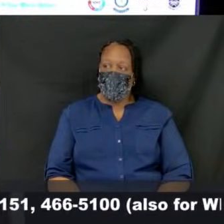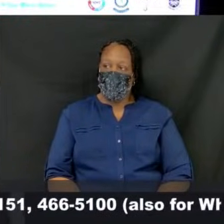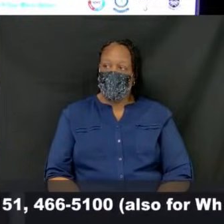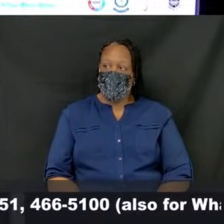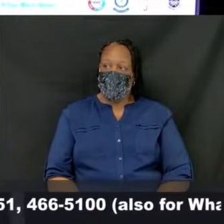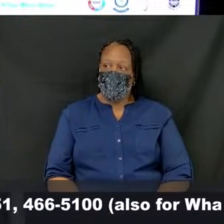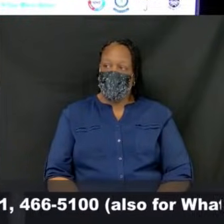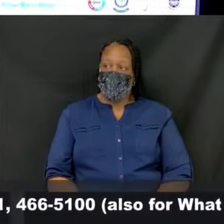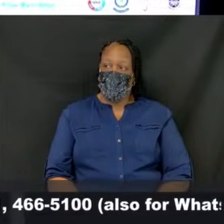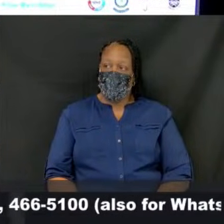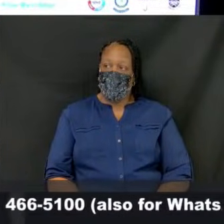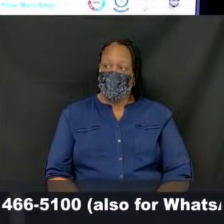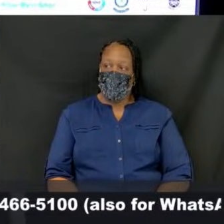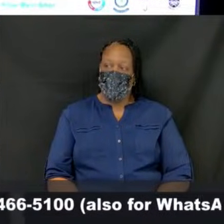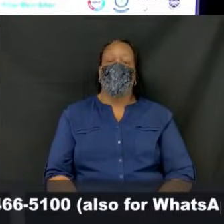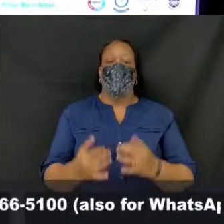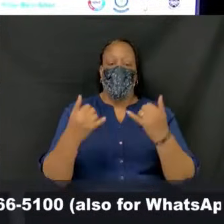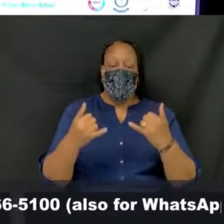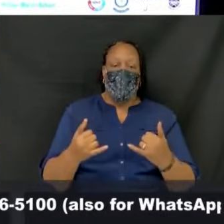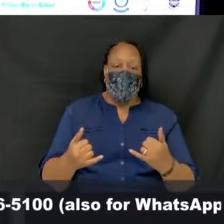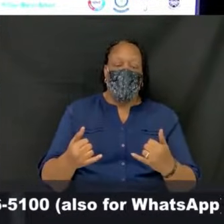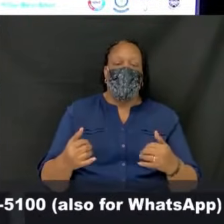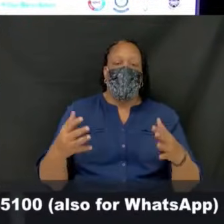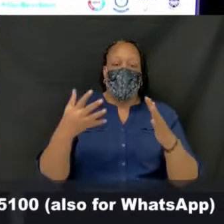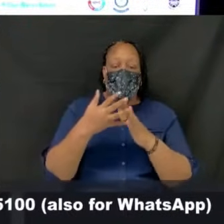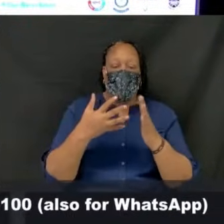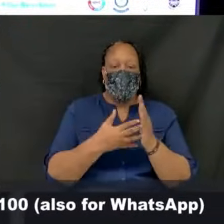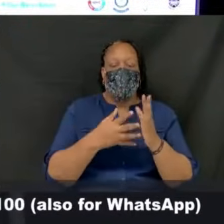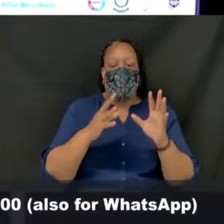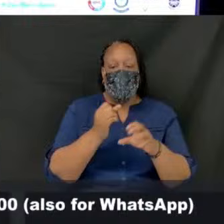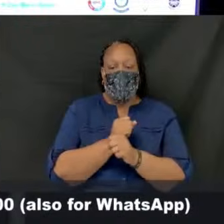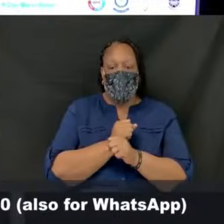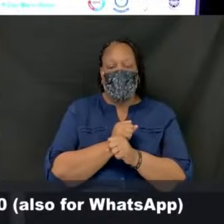be tested should be tested in a timely manner. The